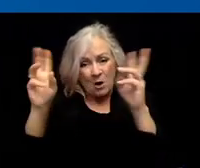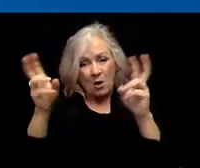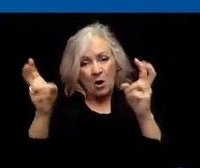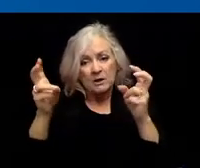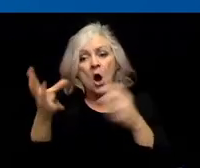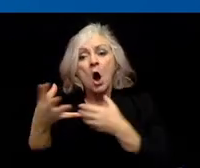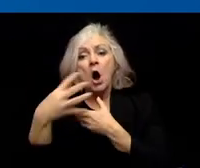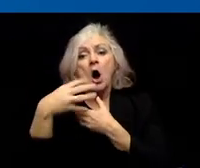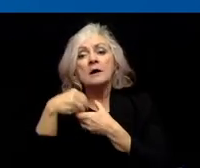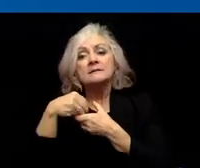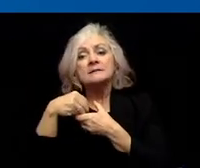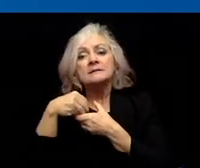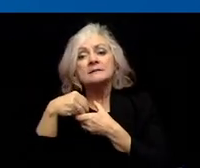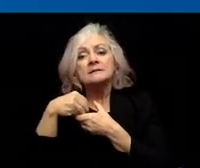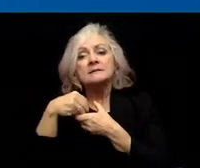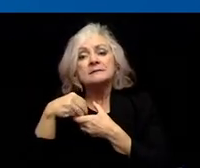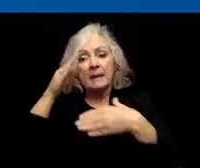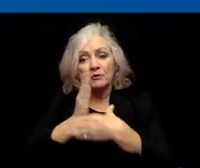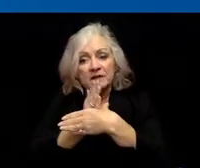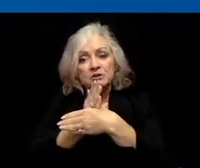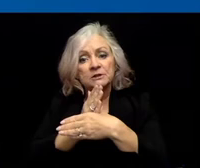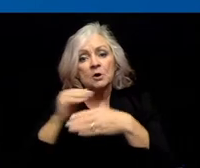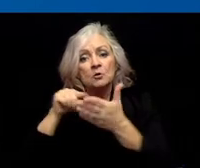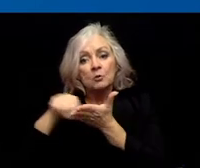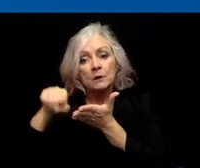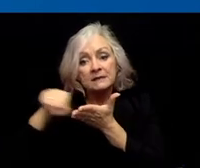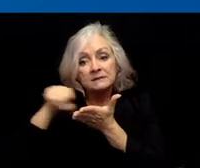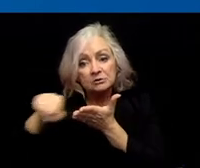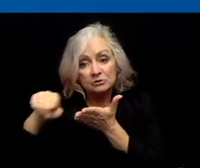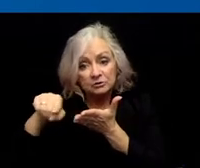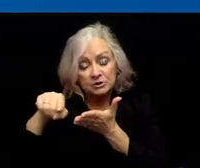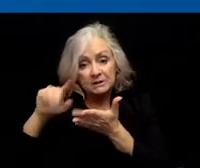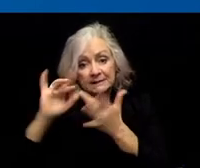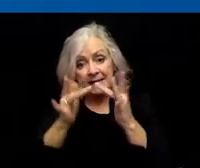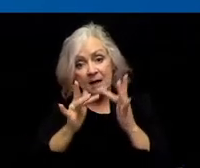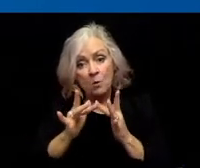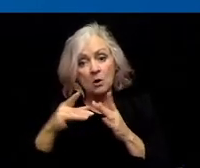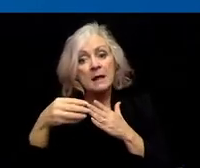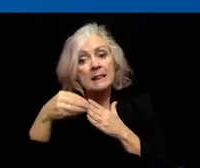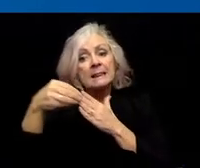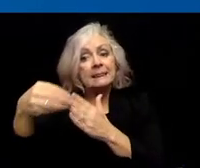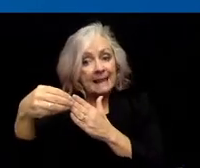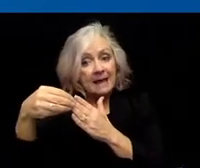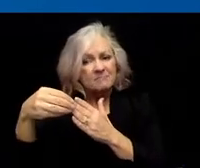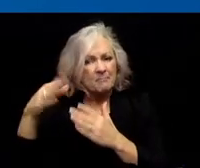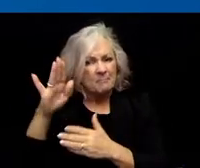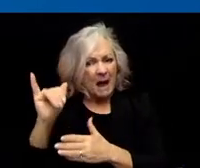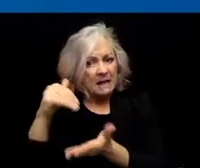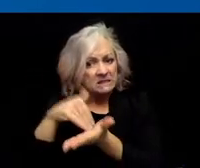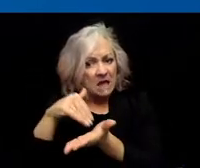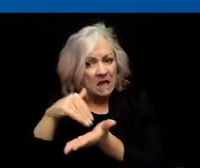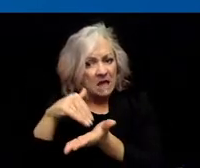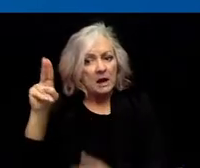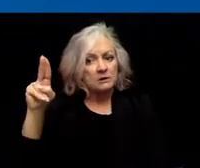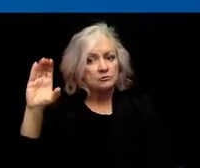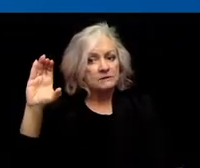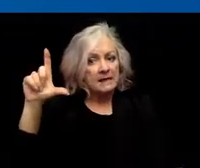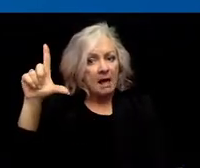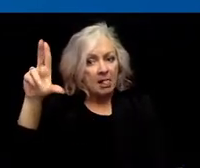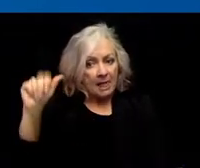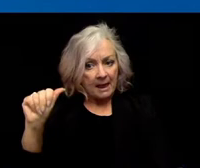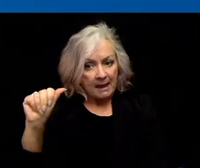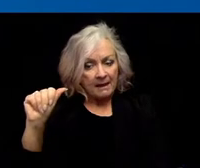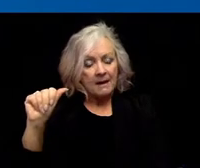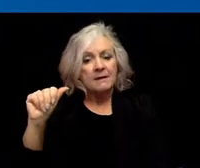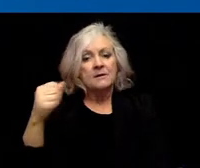on Physical Health, led by Dr. Alice Kuo at UCLA. And something that we're the most proud of in